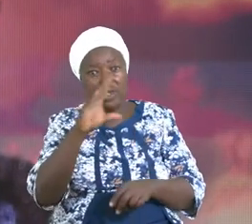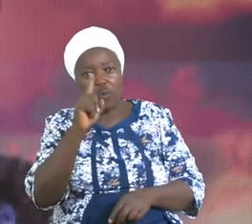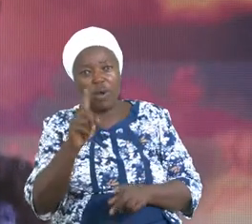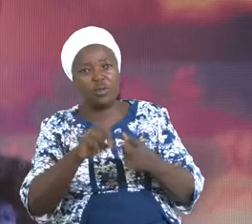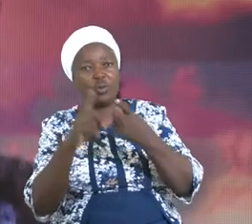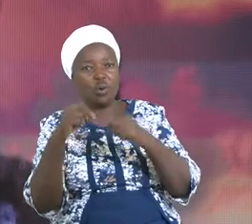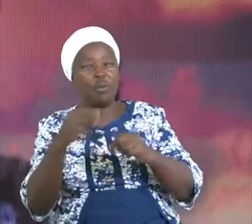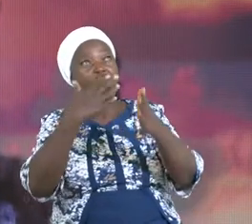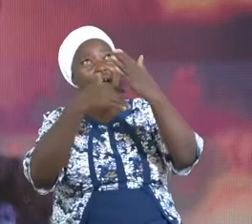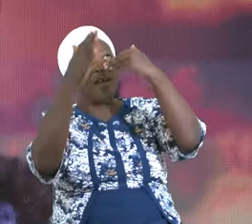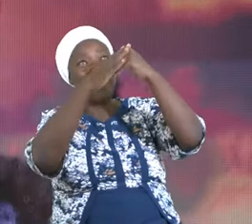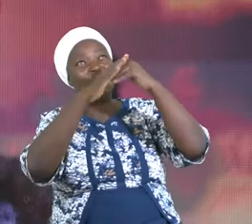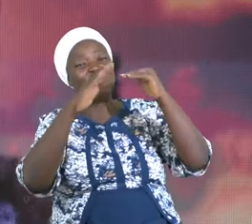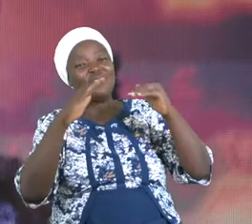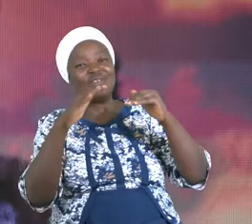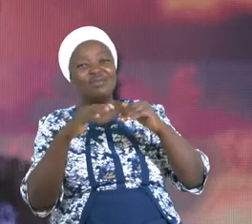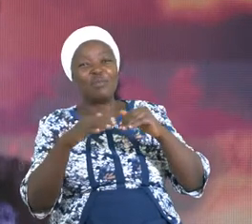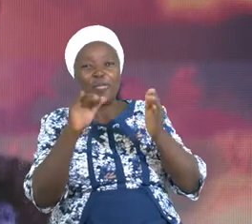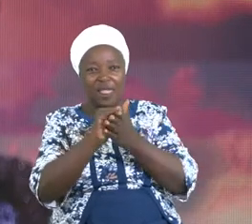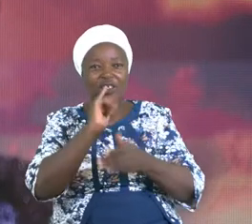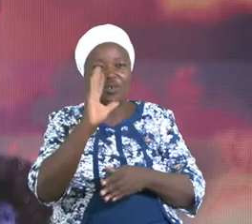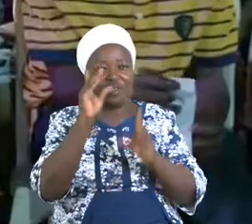Heaven, that's your destiny.